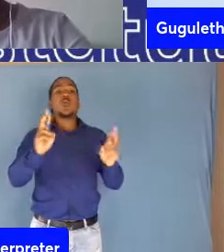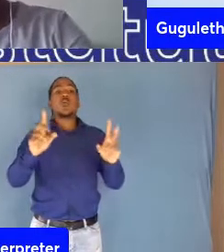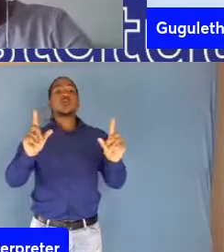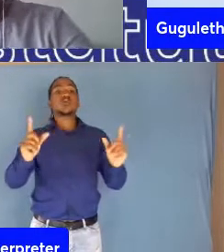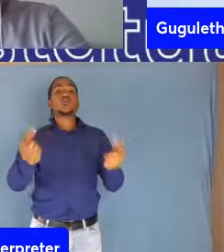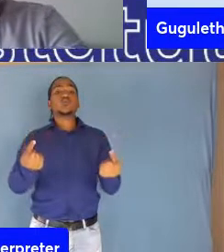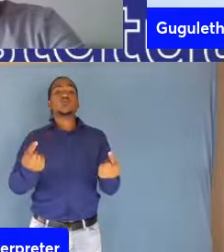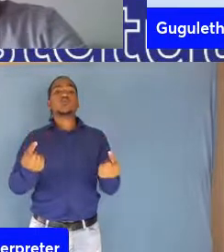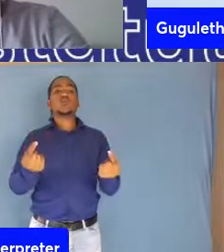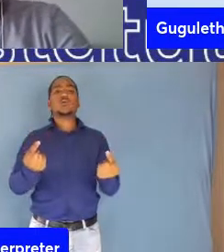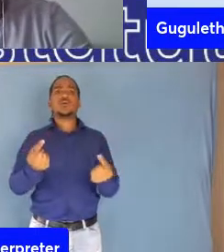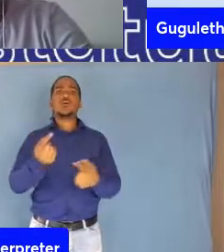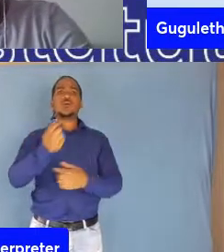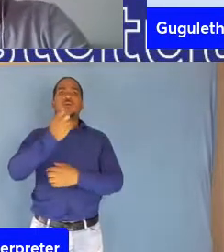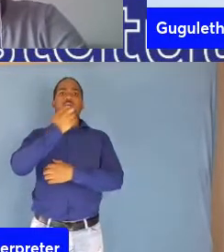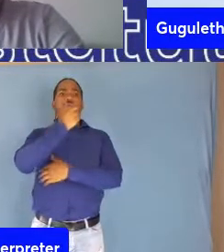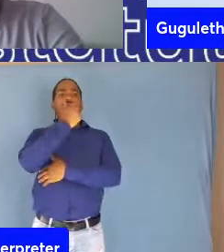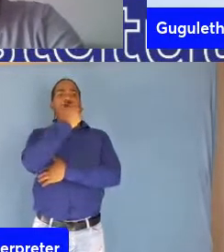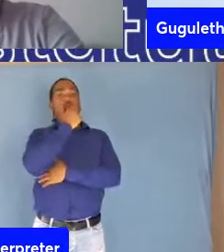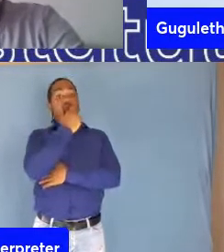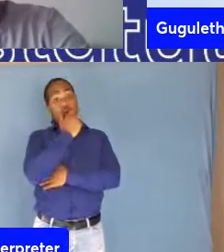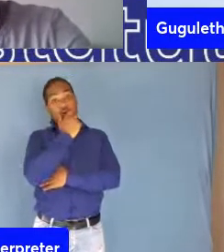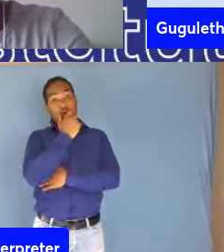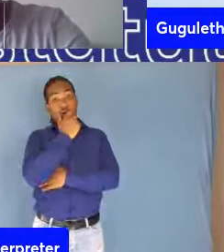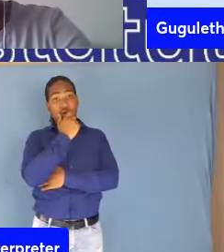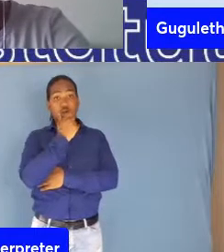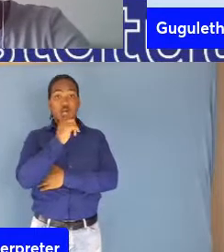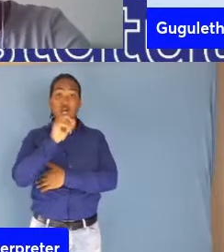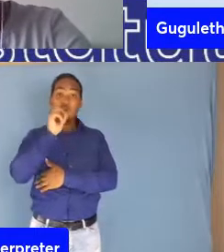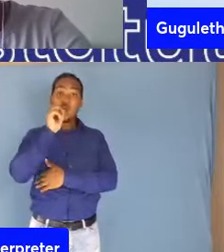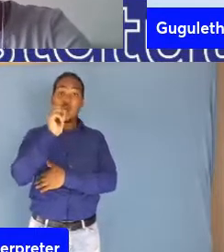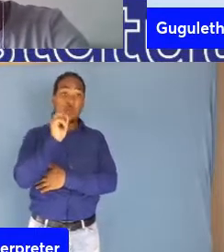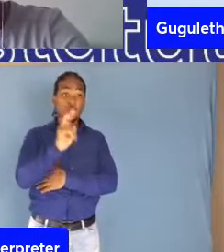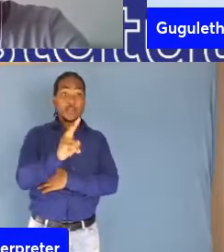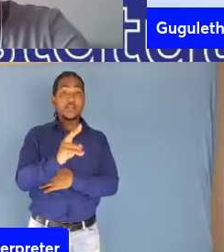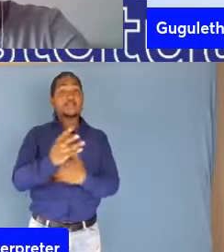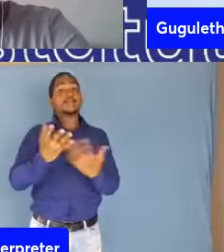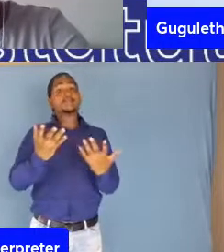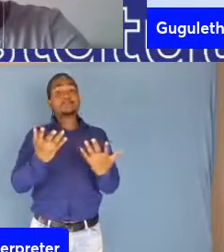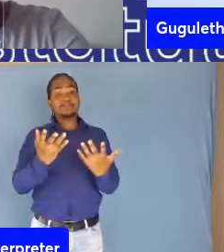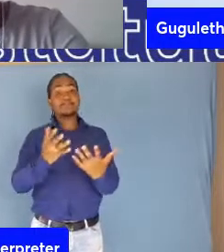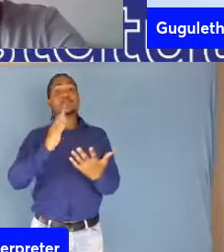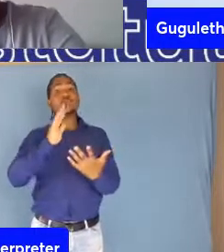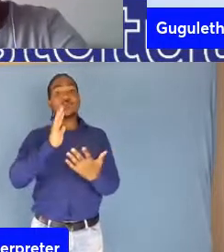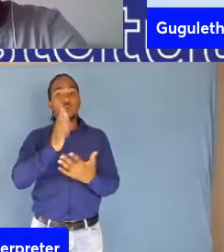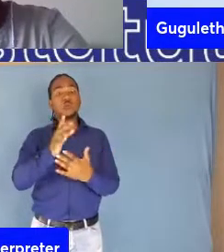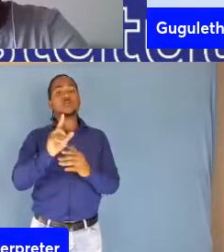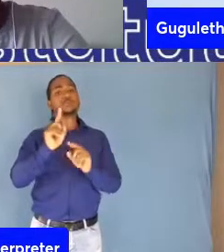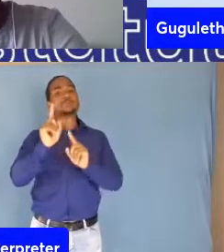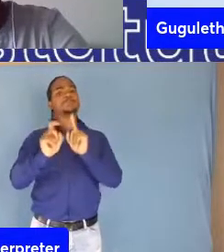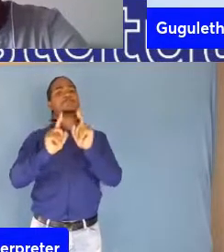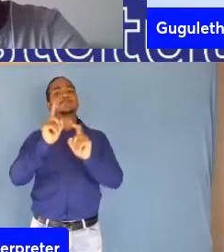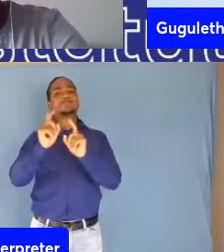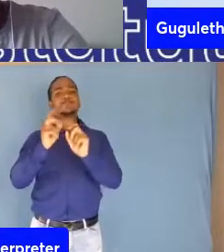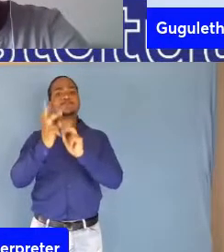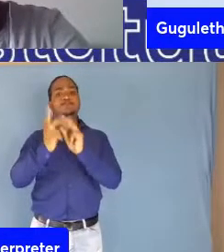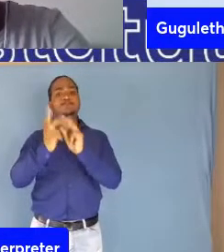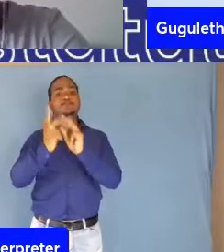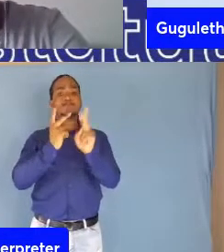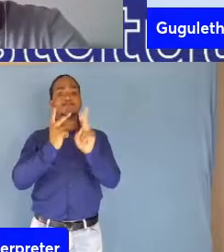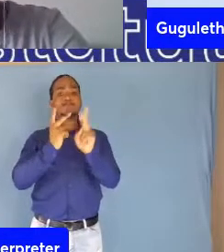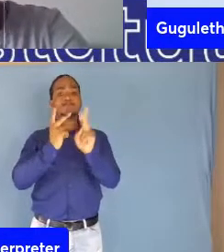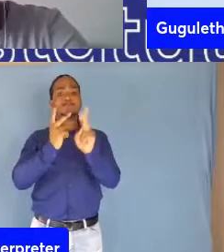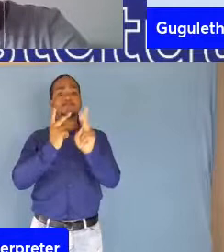Oh, all right. We'll take another round of questions. Remember to use the hashtag